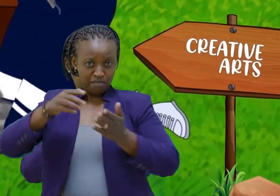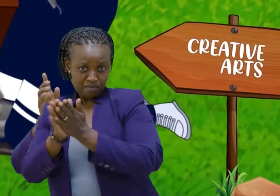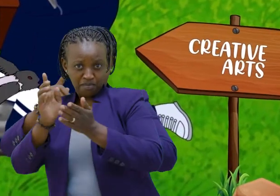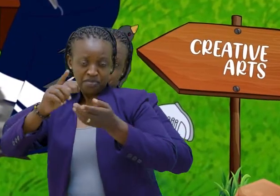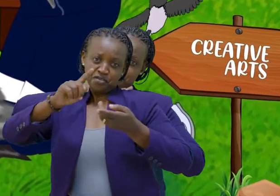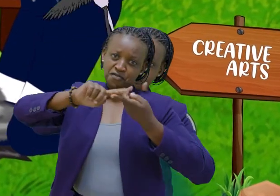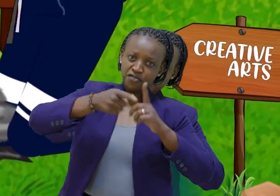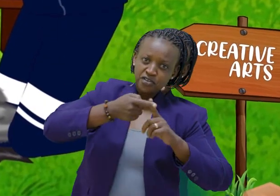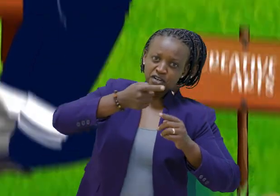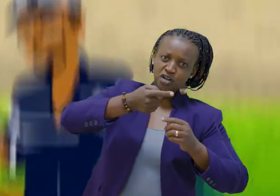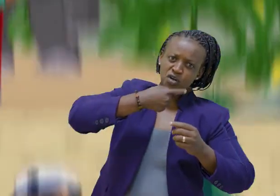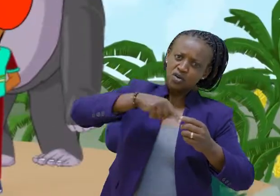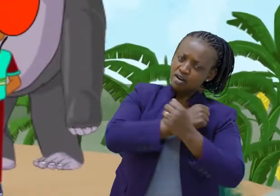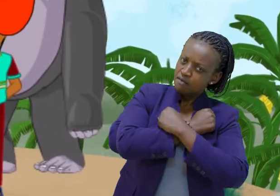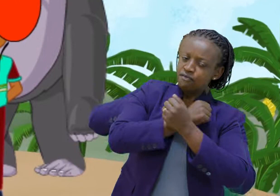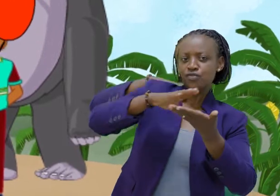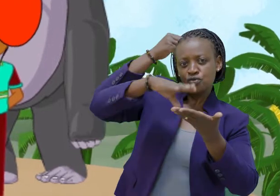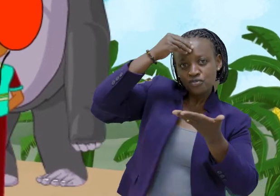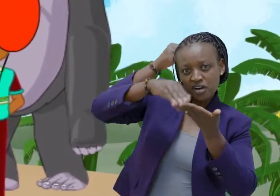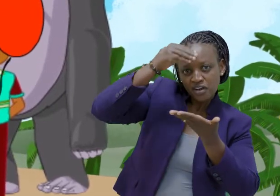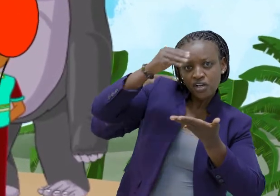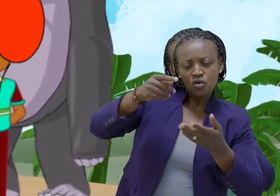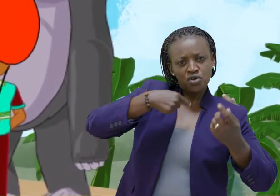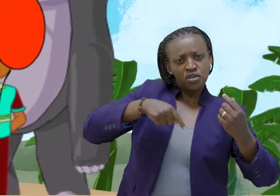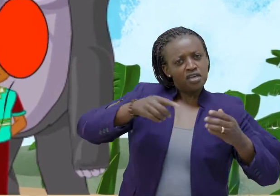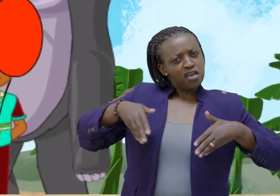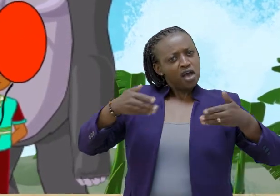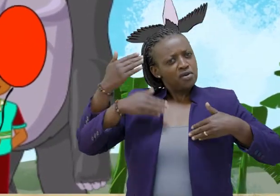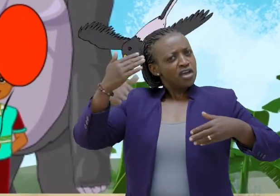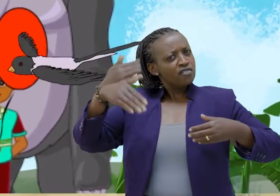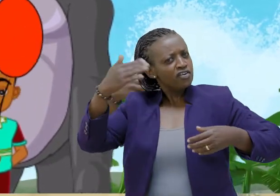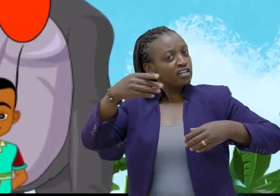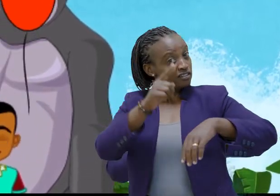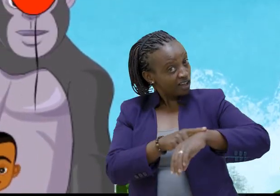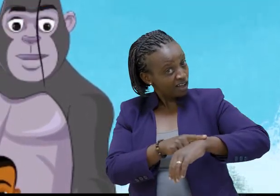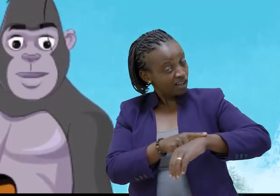my friend, we love to learn. We are happy every